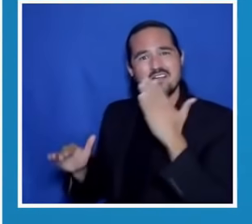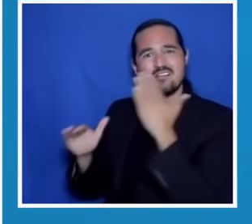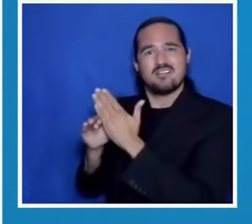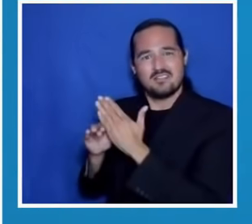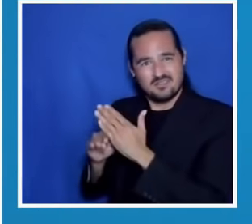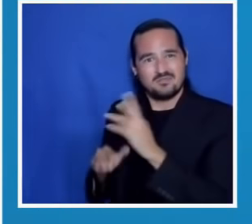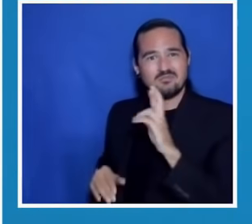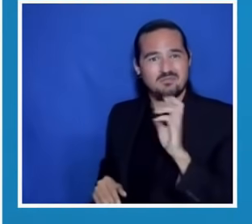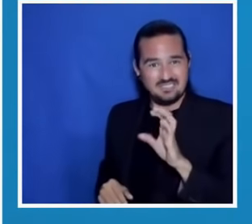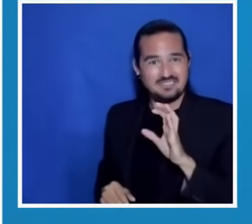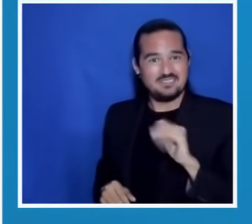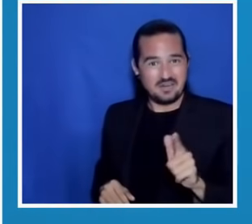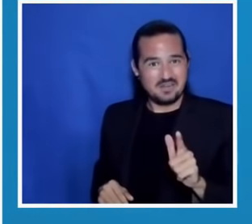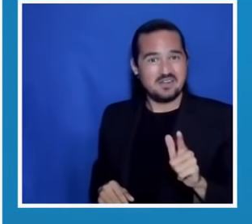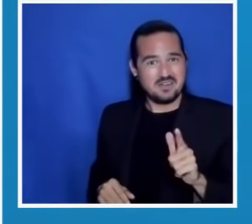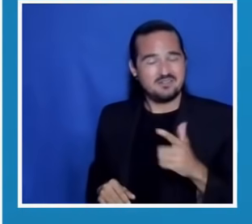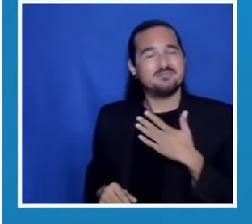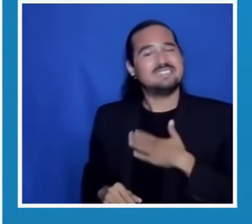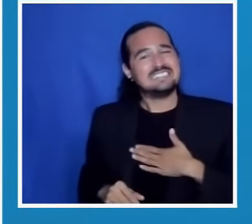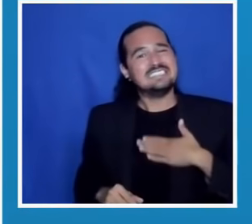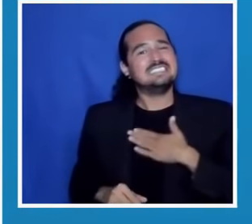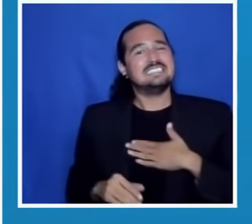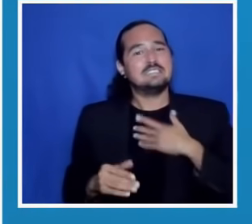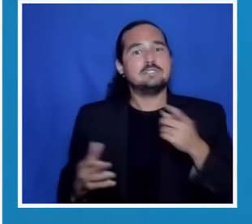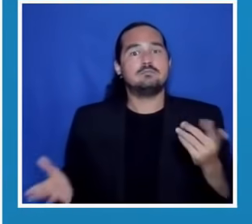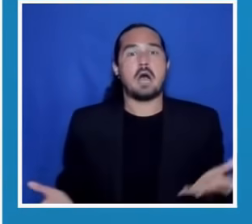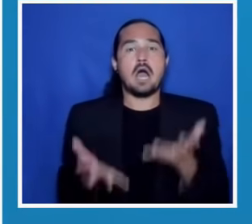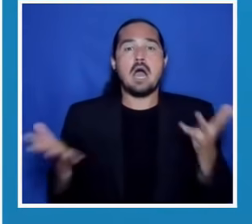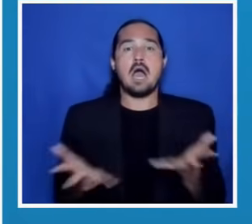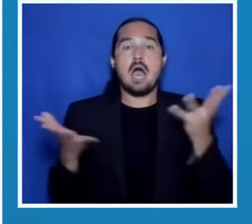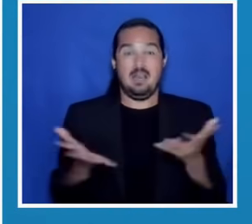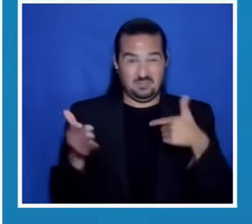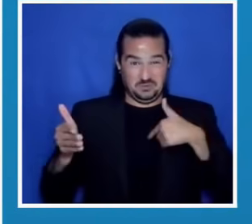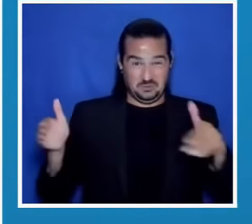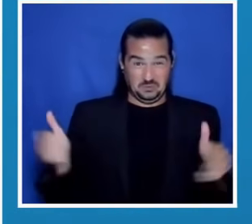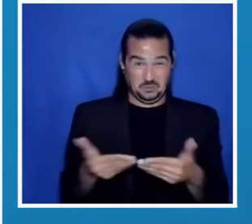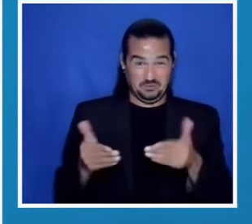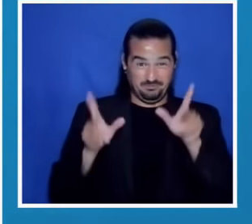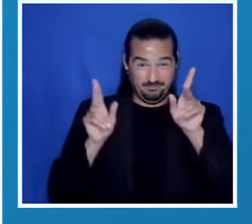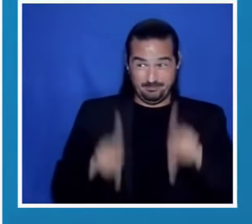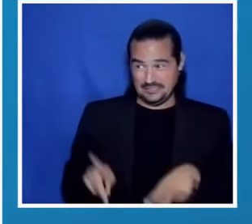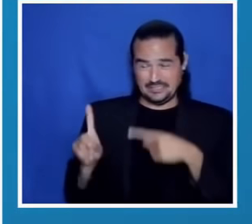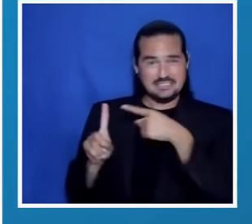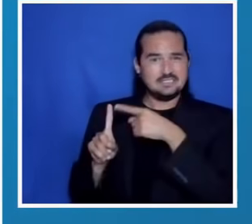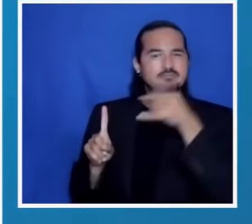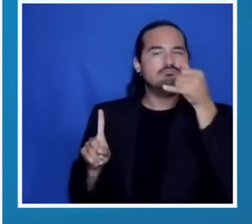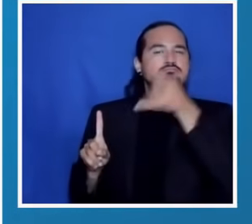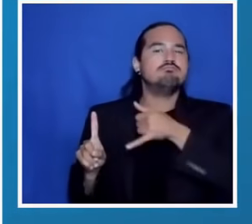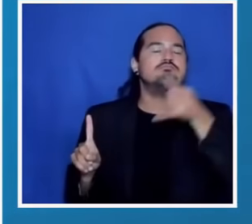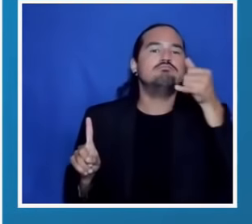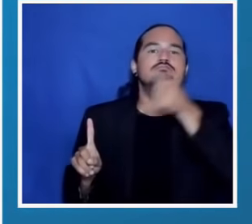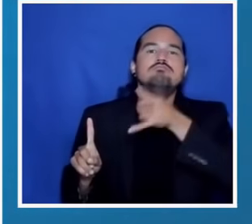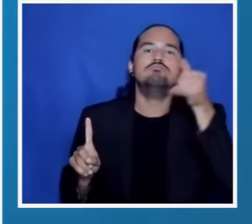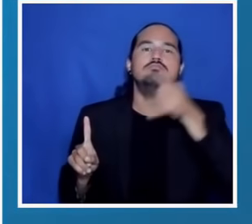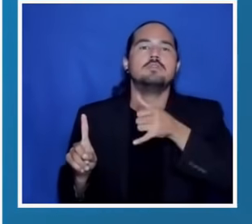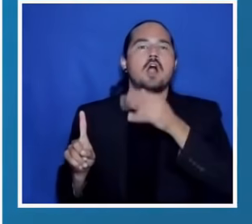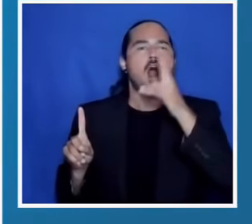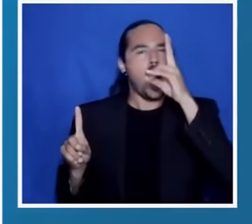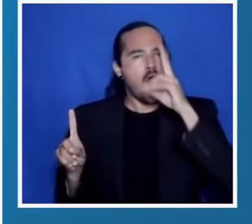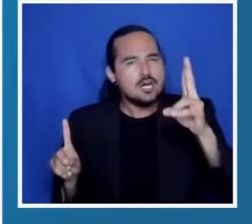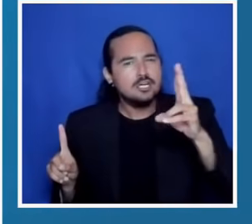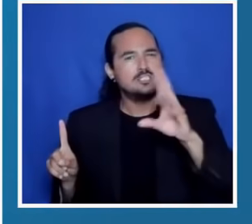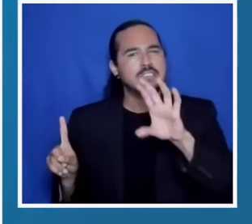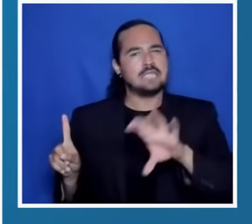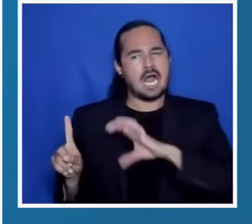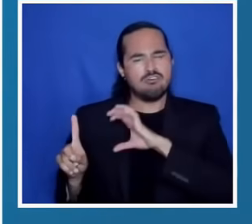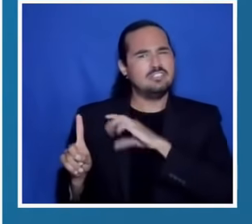someone of character, of honor, of decency, someone that meets the moment